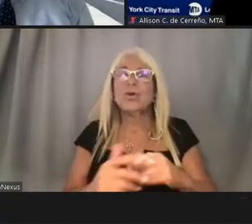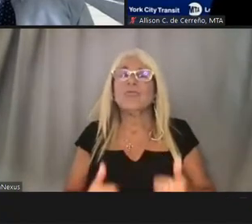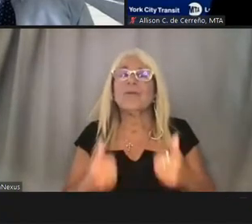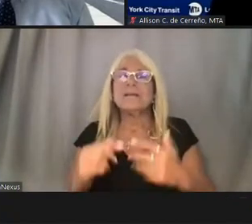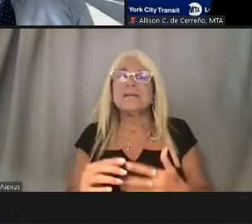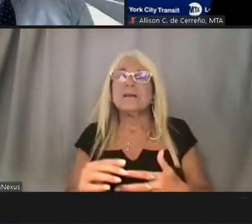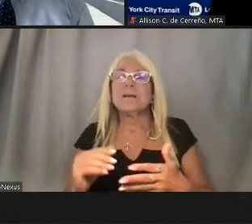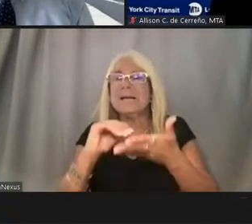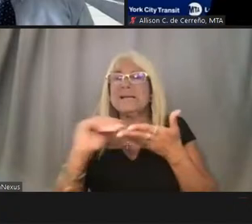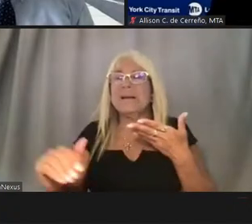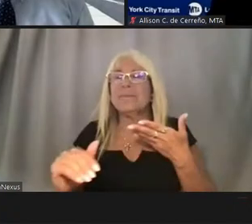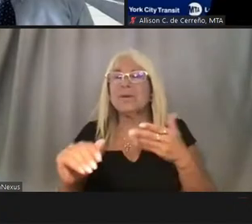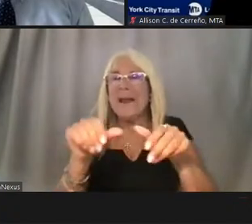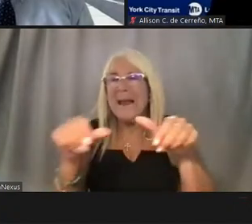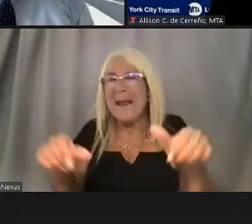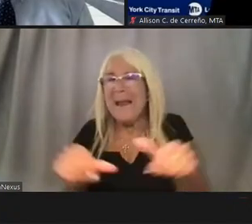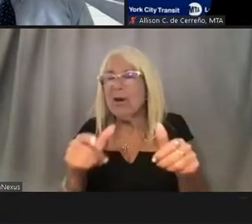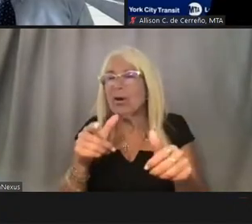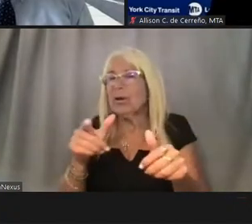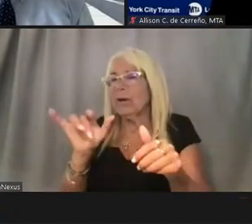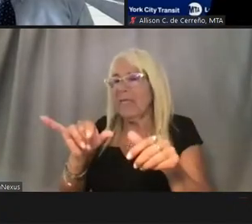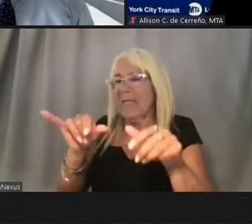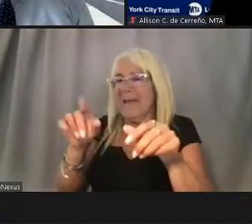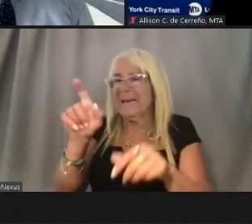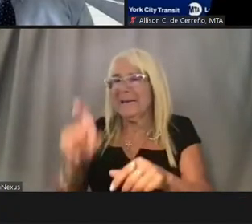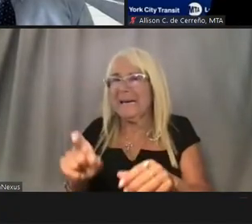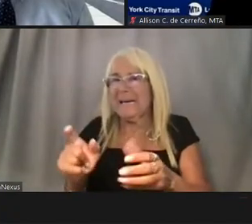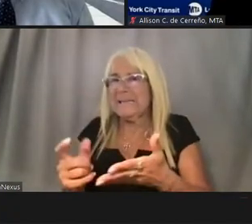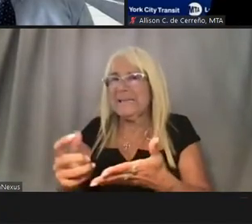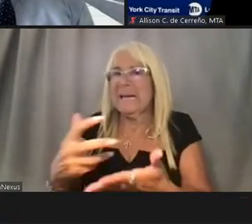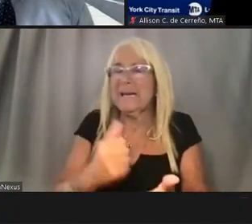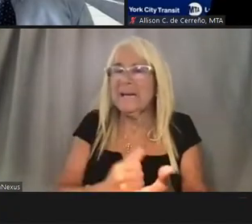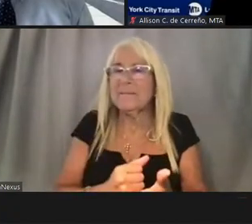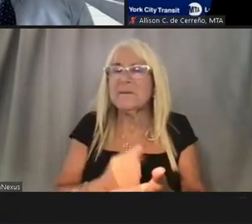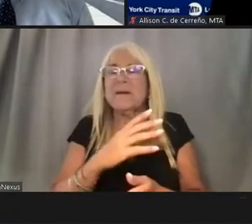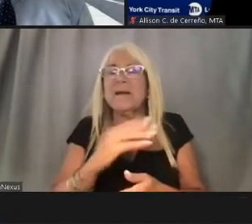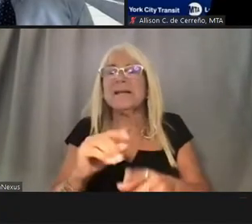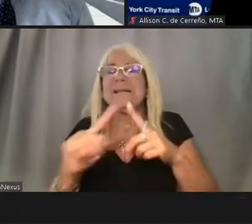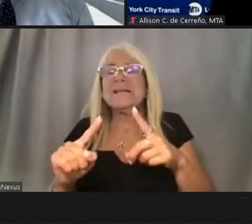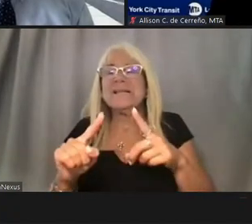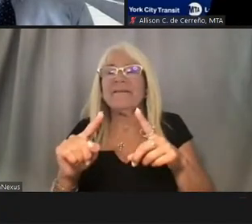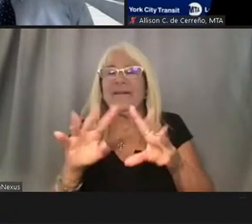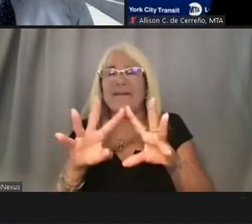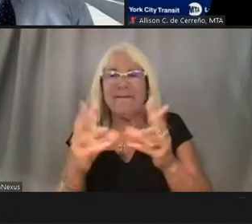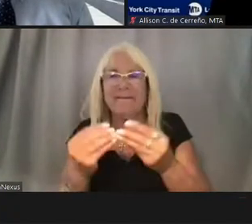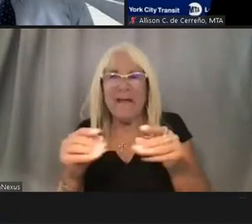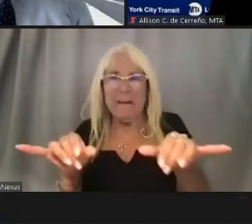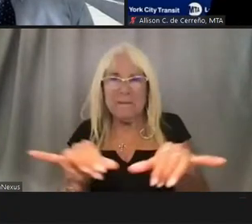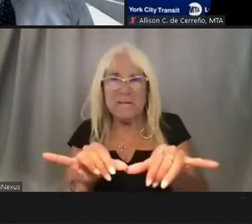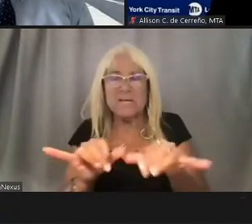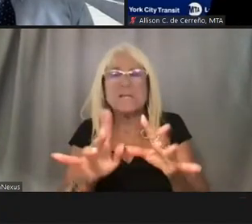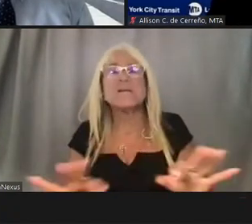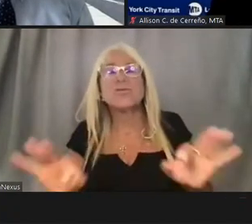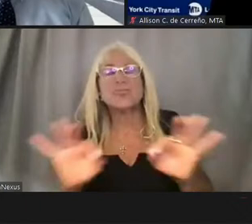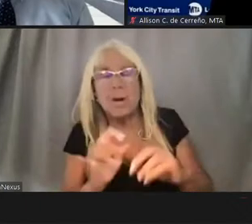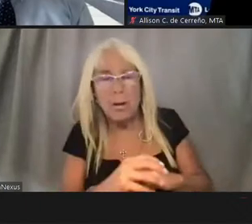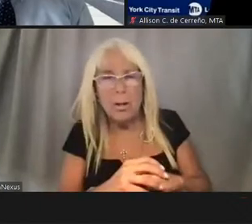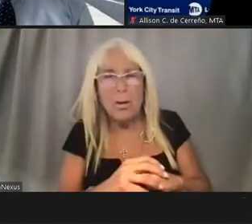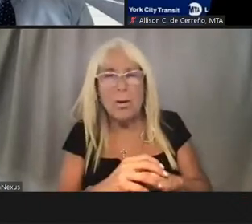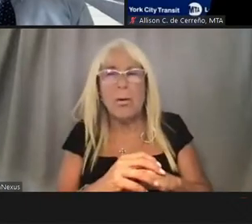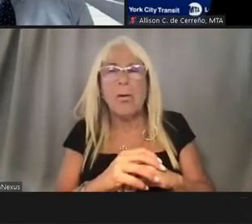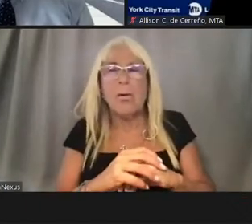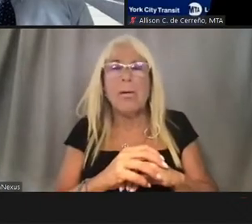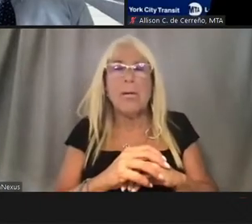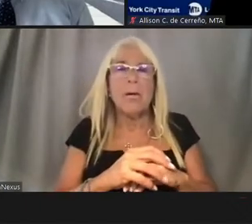median income that reflects the diversity and you know for different family sizes it's really critical um it's